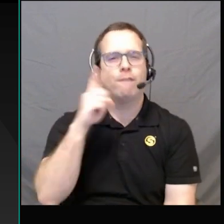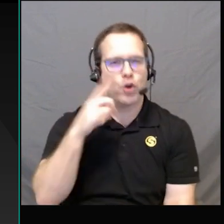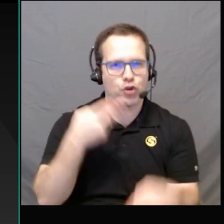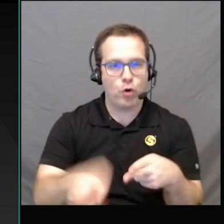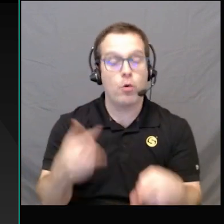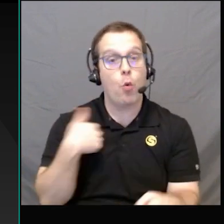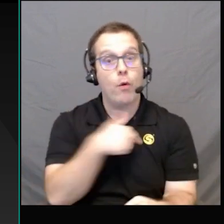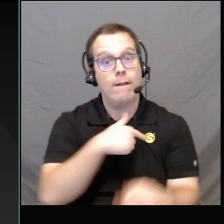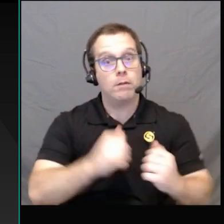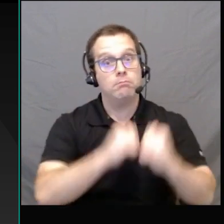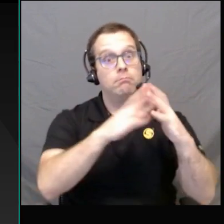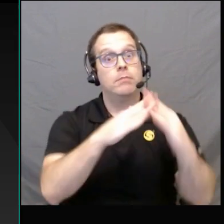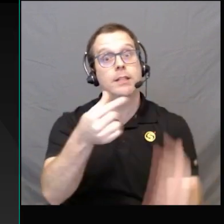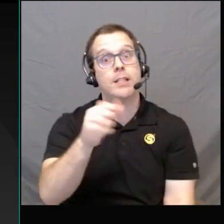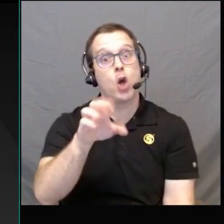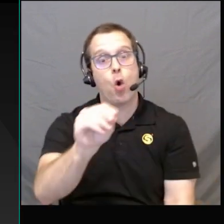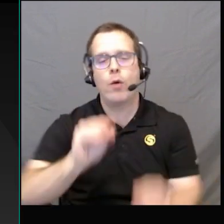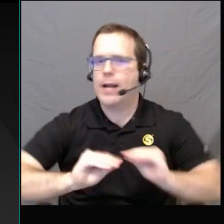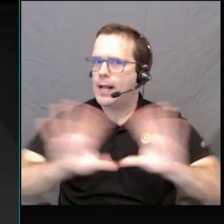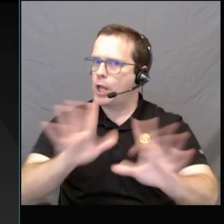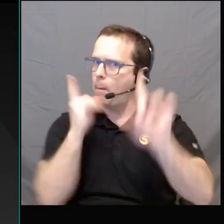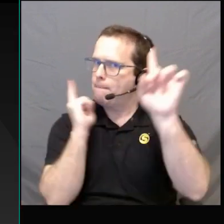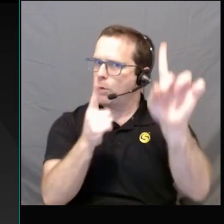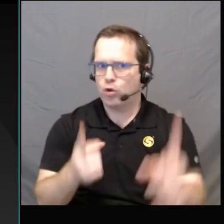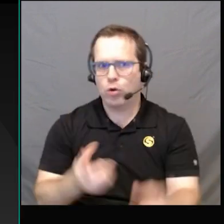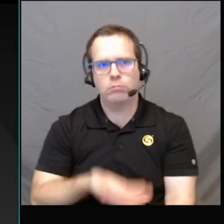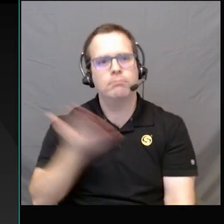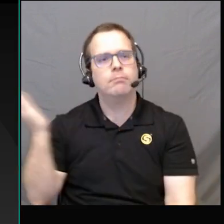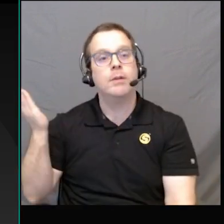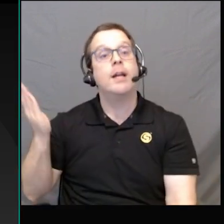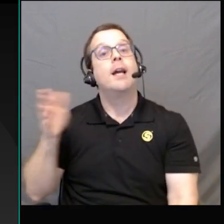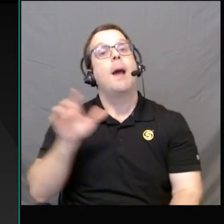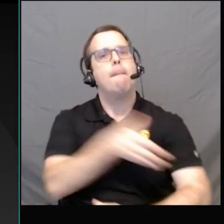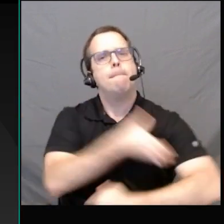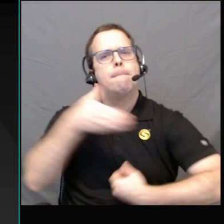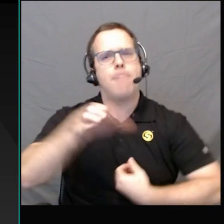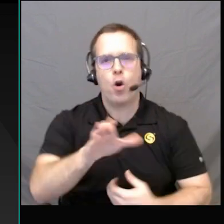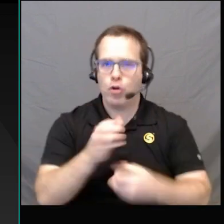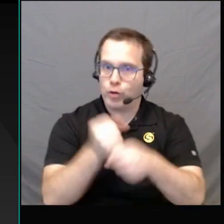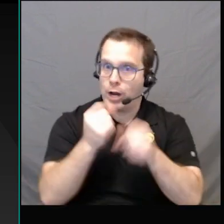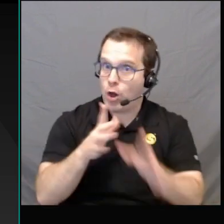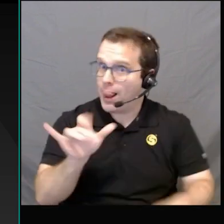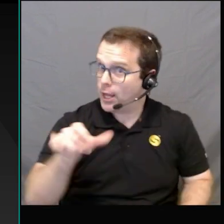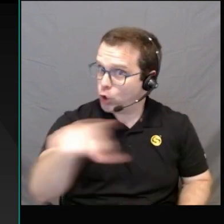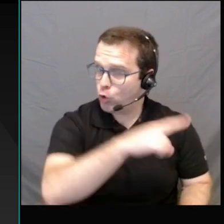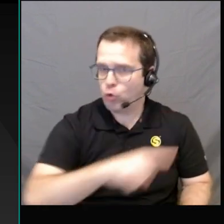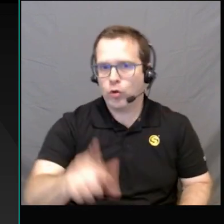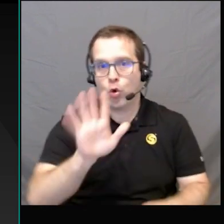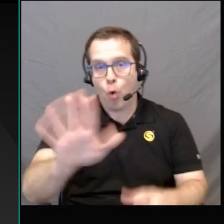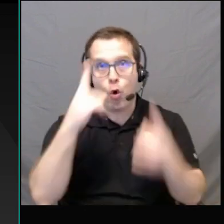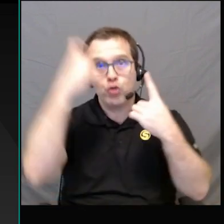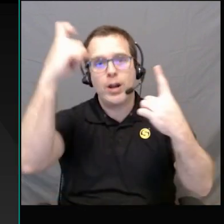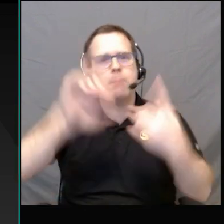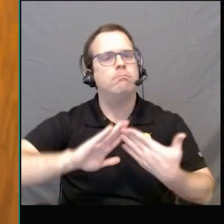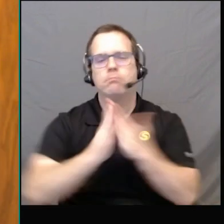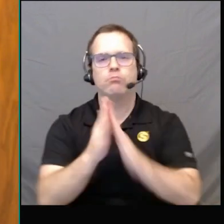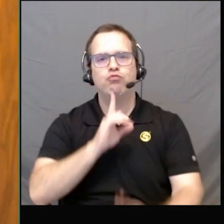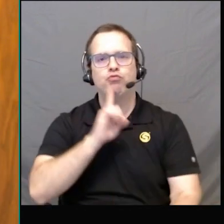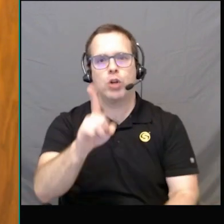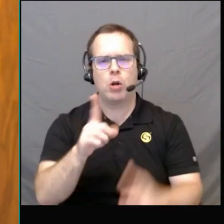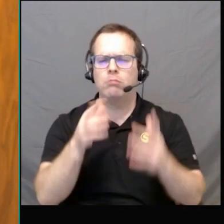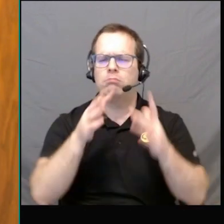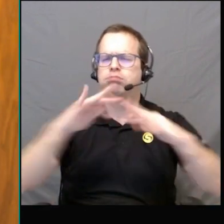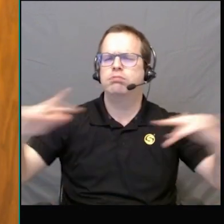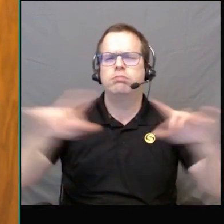created GEO with a clear mission, to empower creators like you to realize your dreams across all platforms,